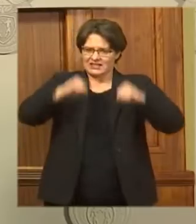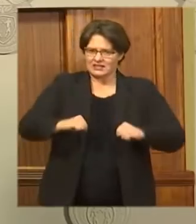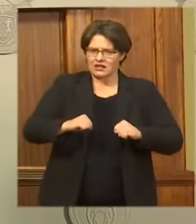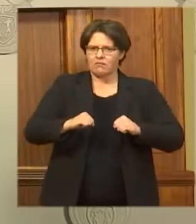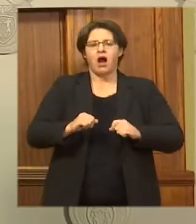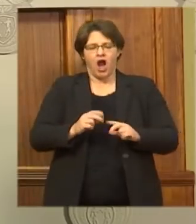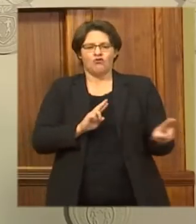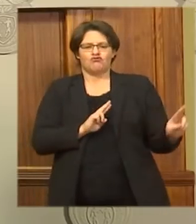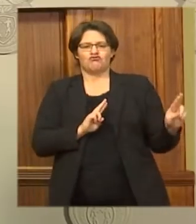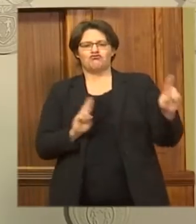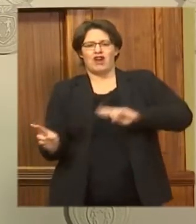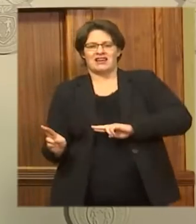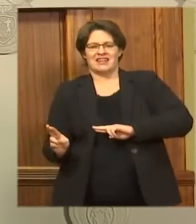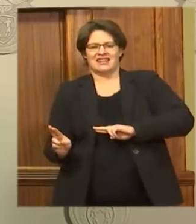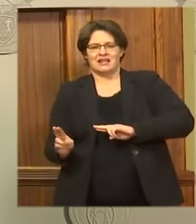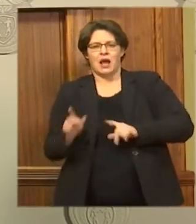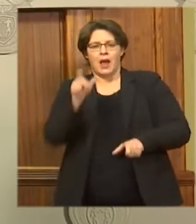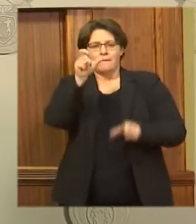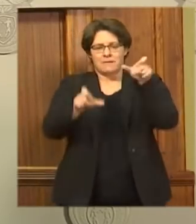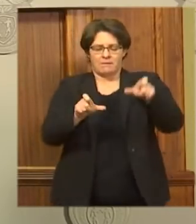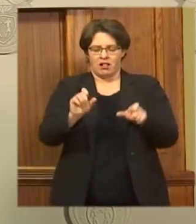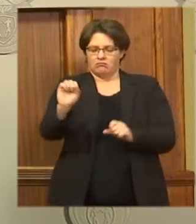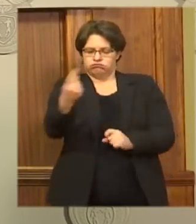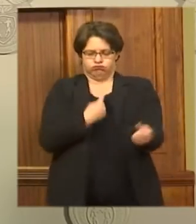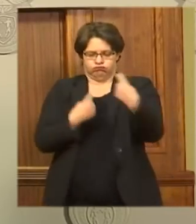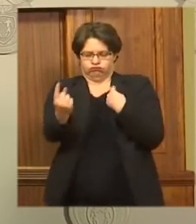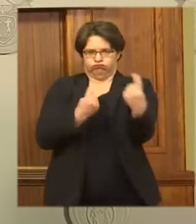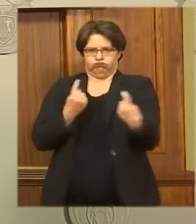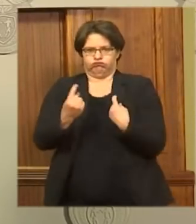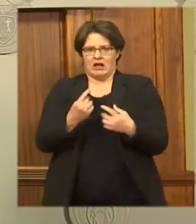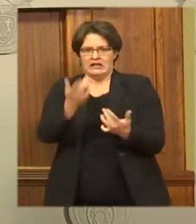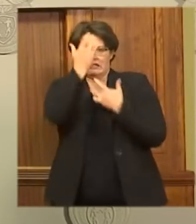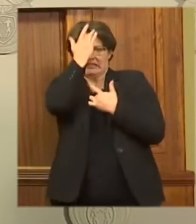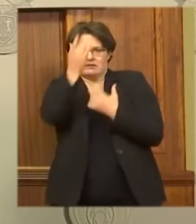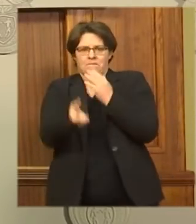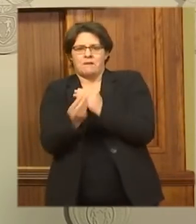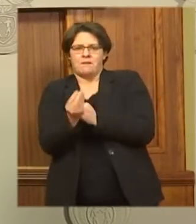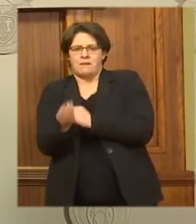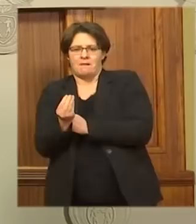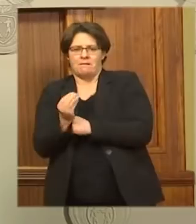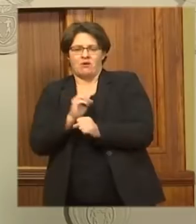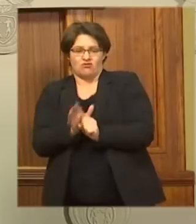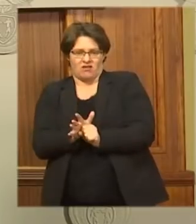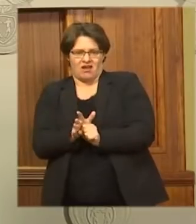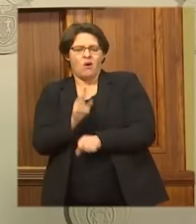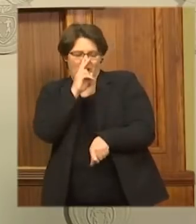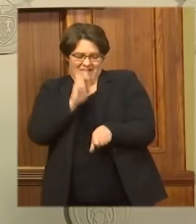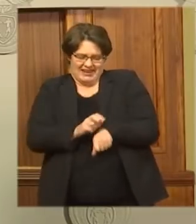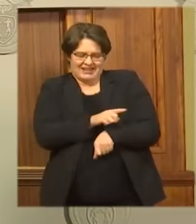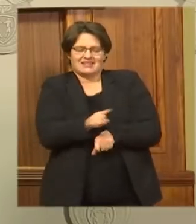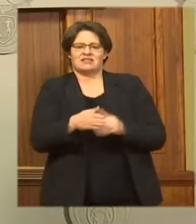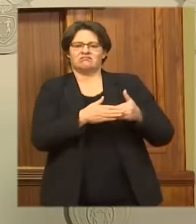placed to care for the large number of people who would be needing care.